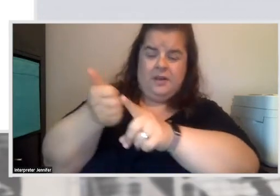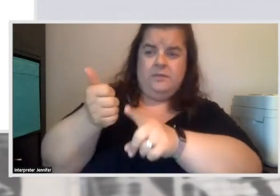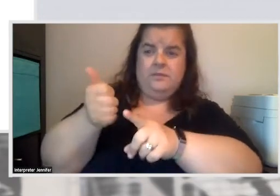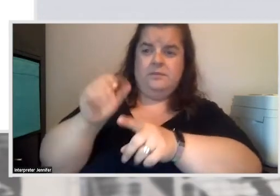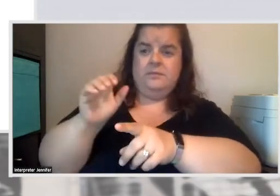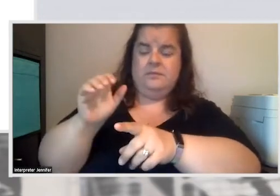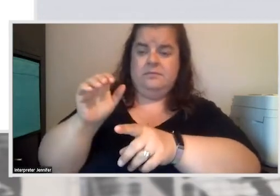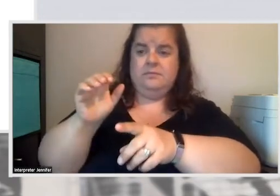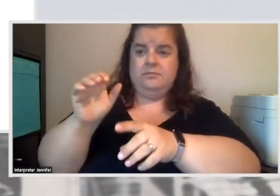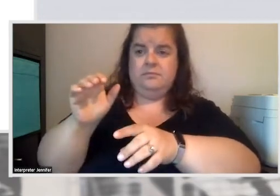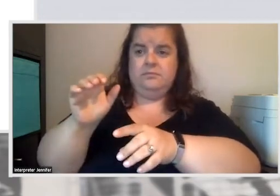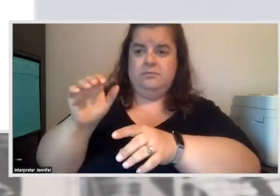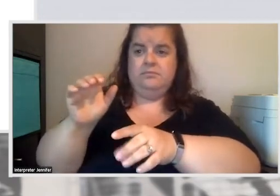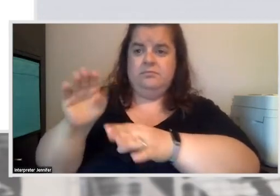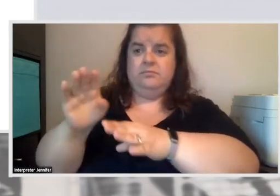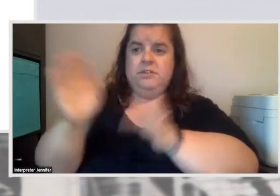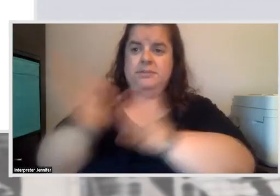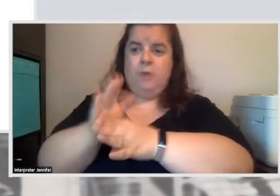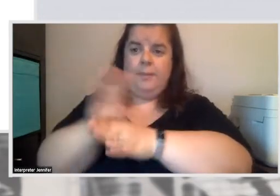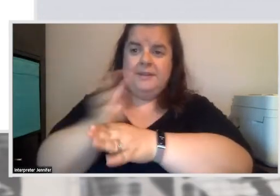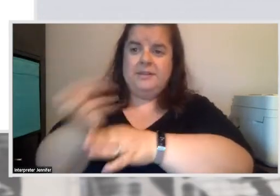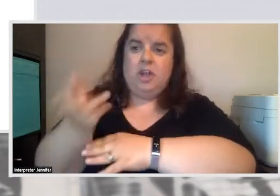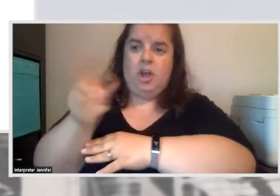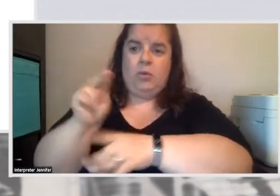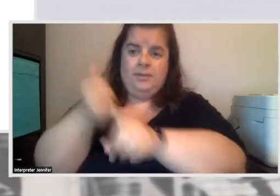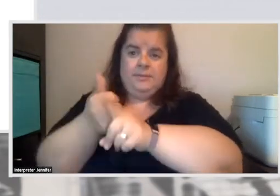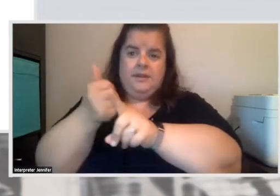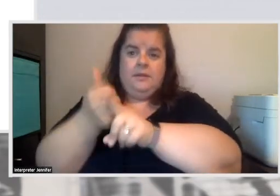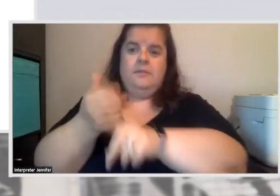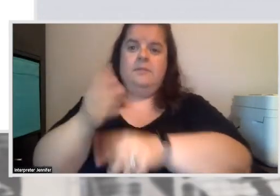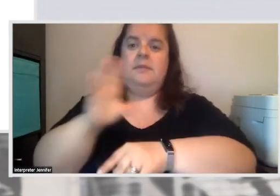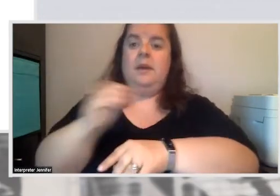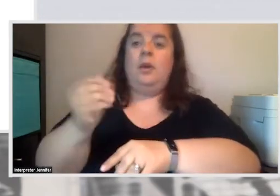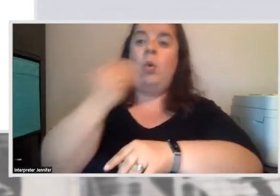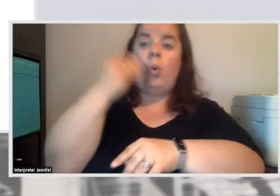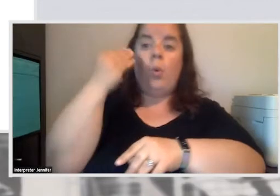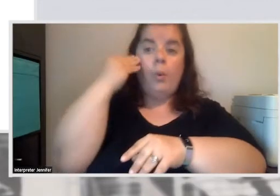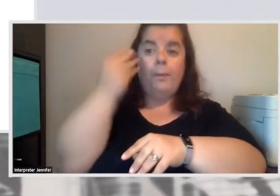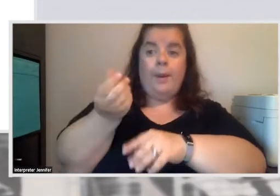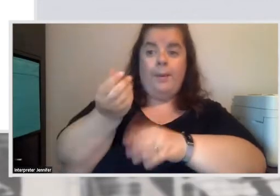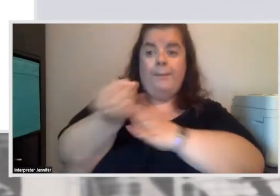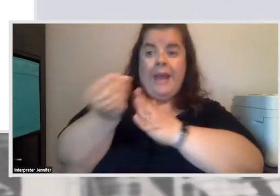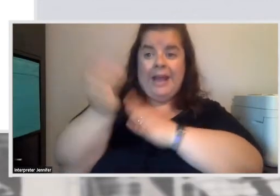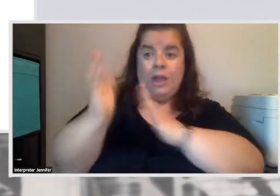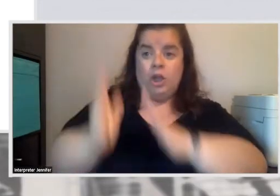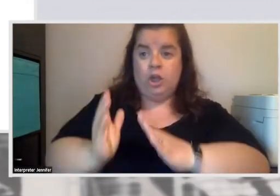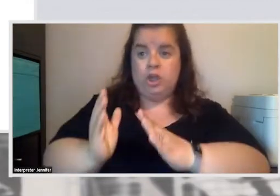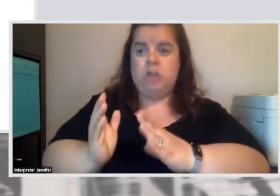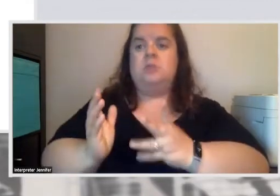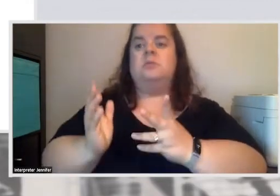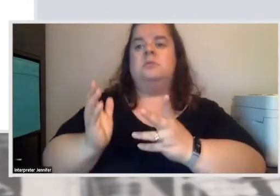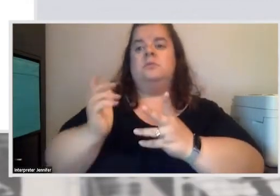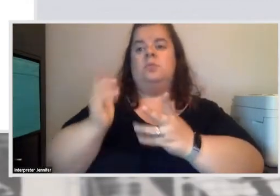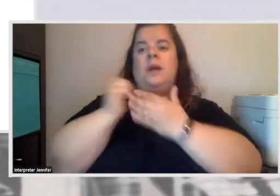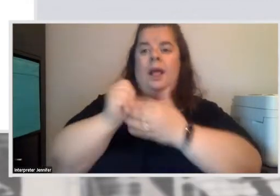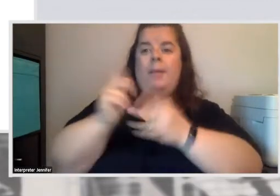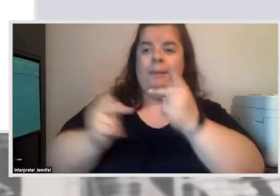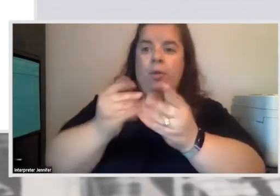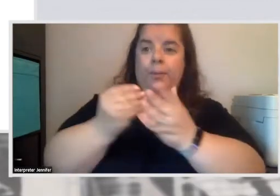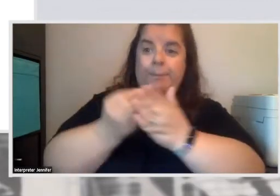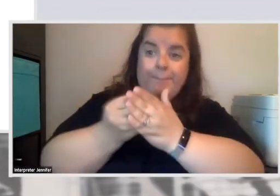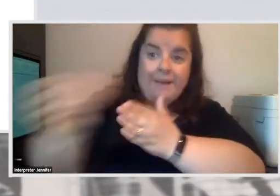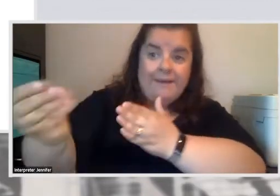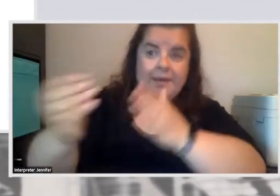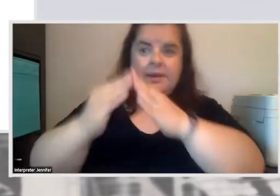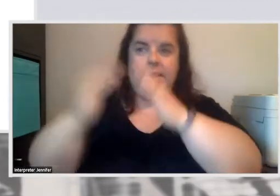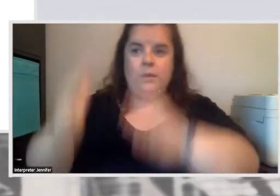that and reinvest in our neighborhoods. And certainly on the home buyer side is a significant portion of the work we do to help folks buy homes. And that's